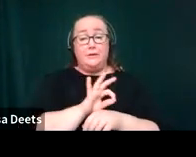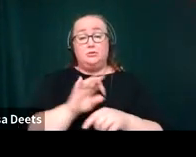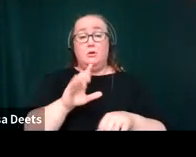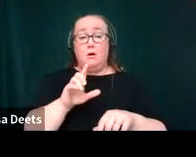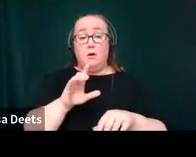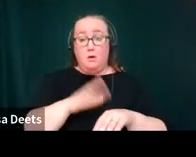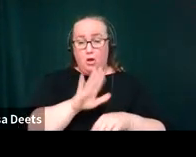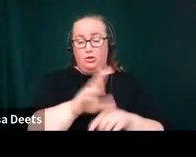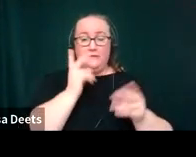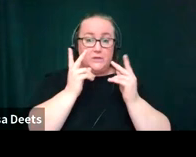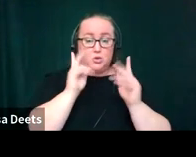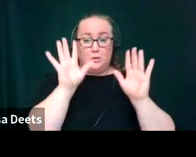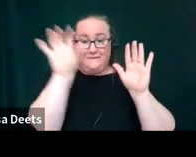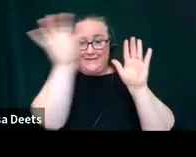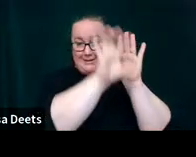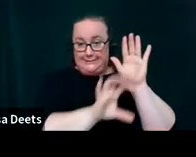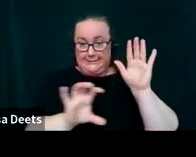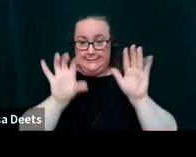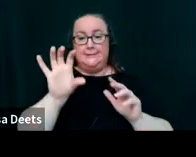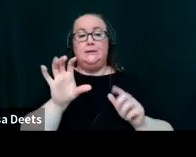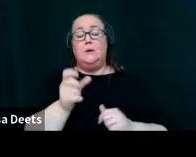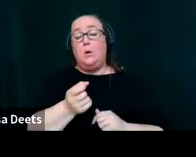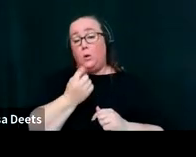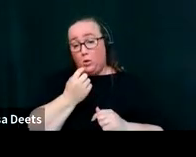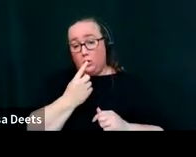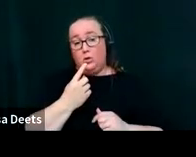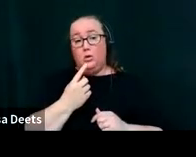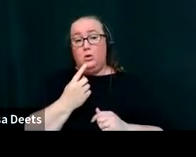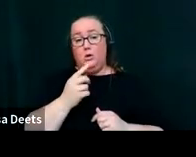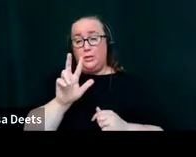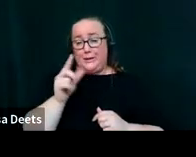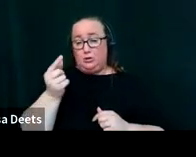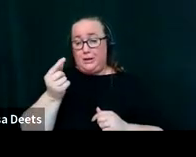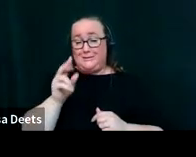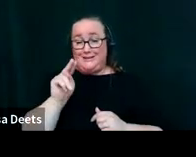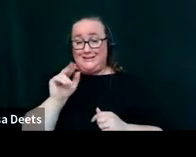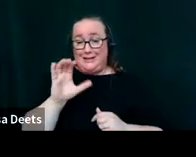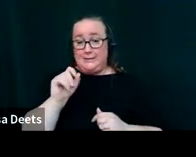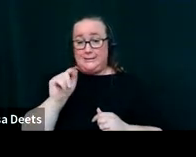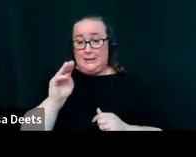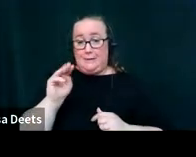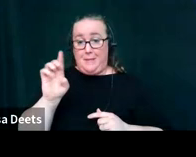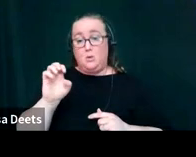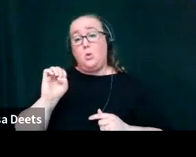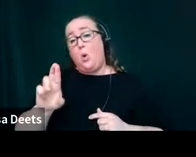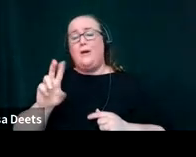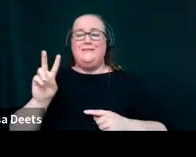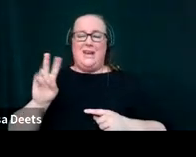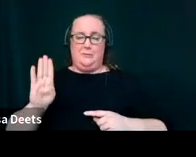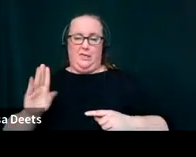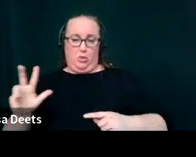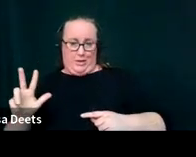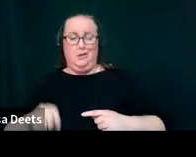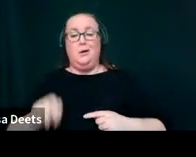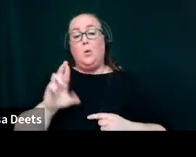fields. And in this study, we found that oral administration of 3 grams a day of nicotinamide or vitamin B3 and 3 grams a